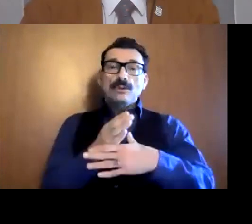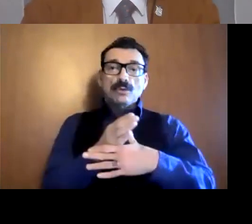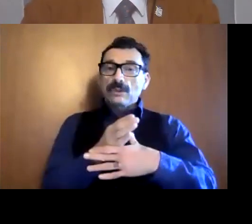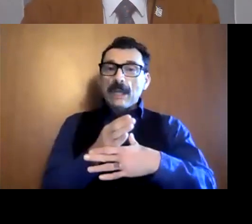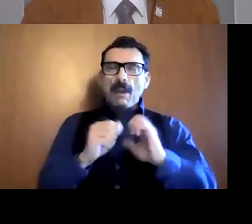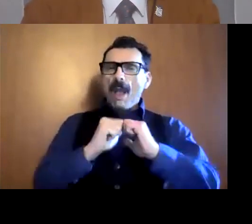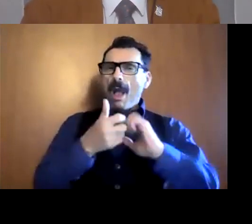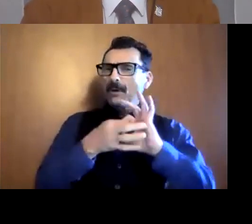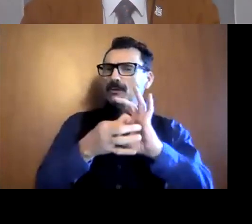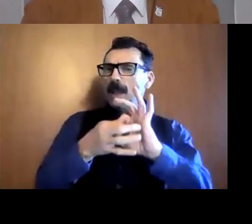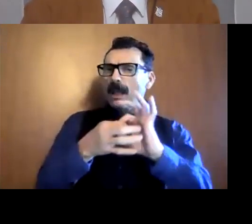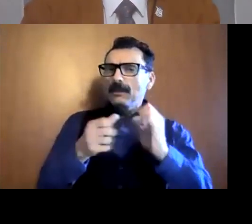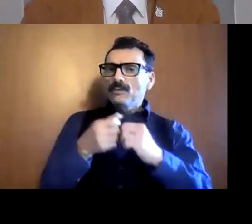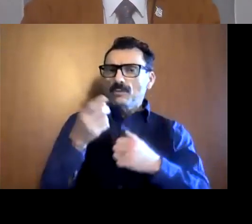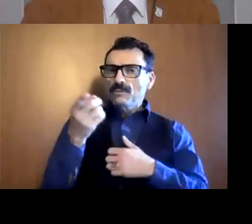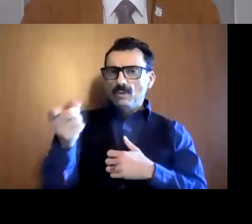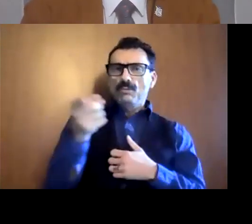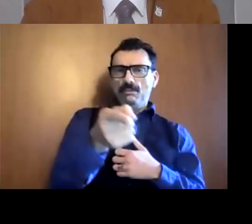to you?